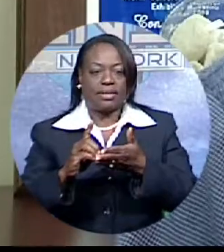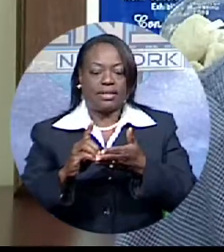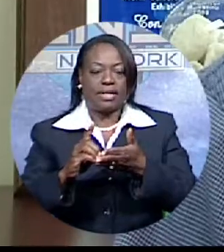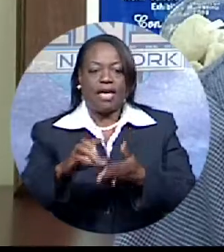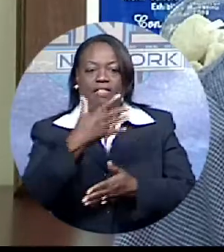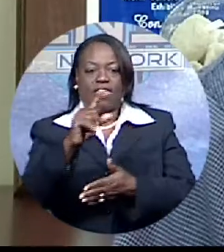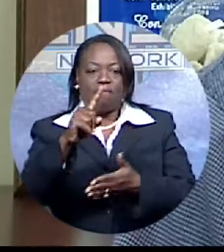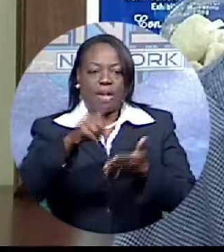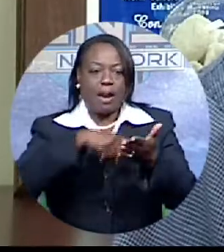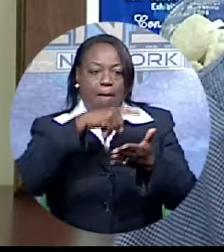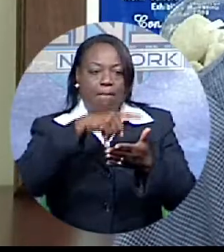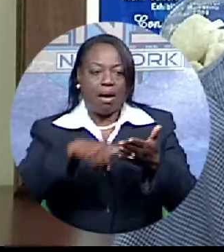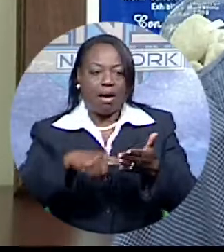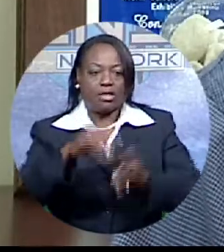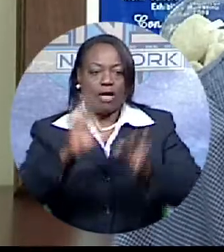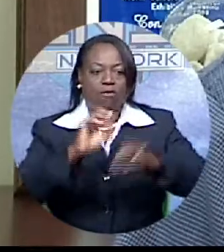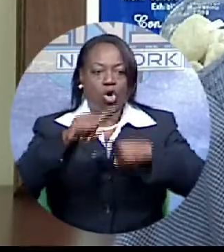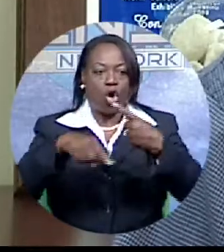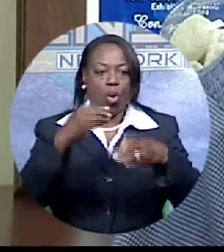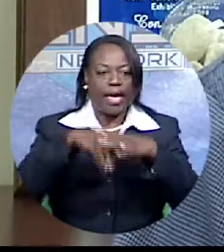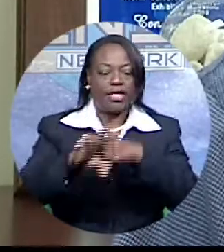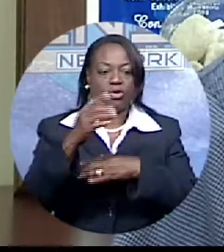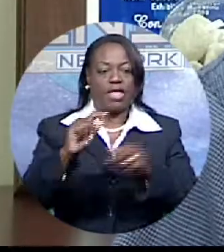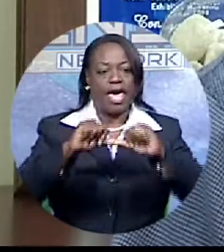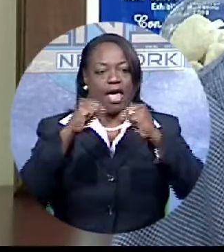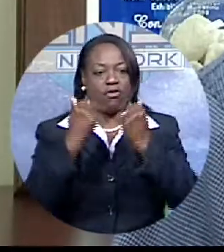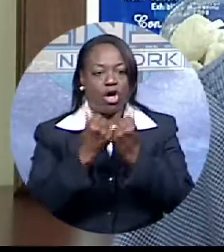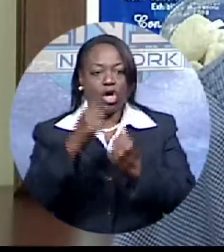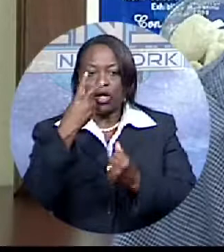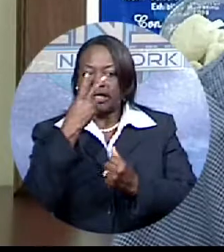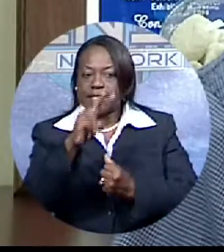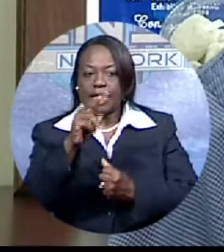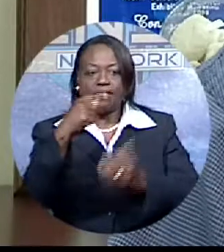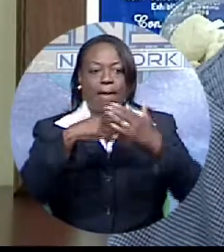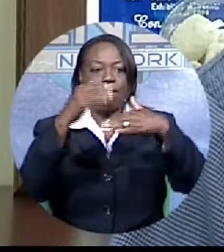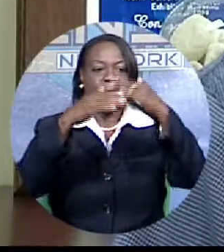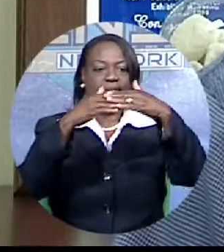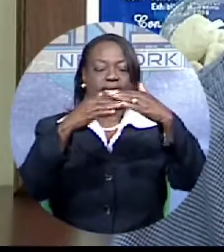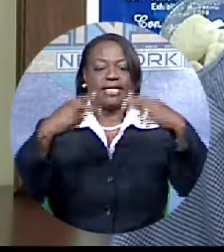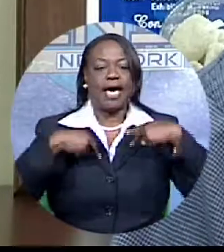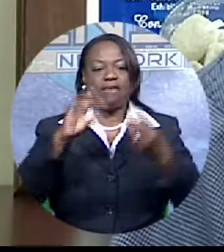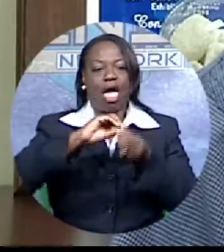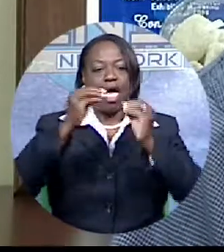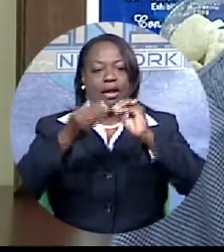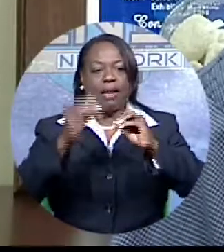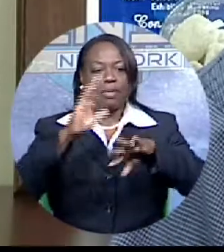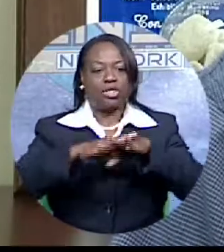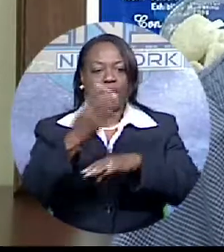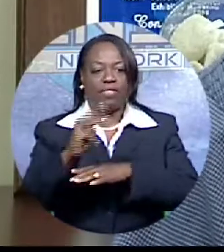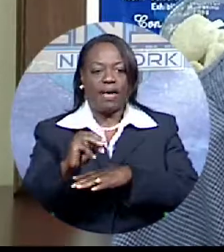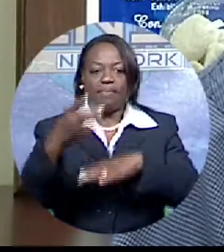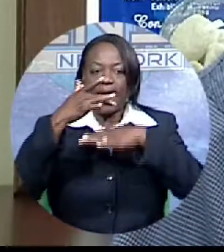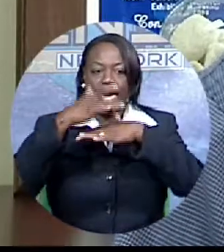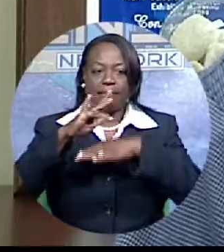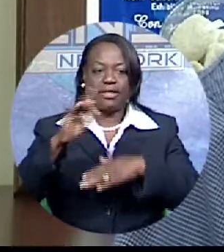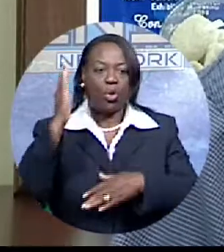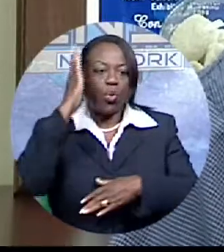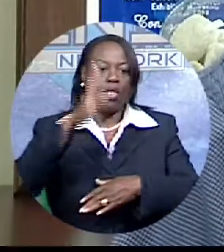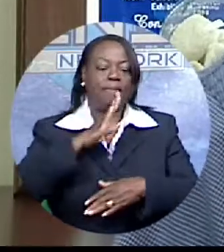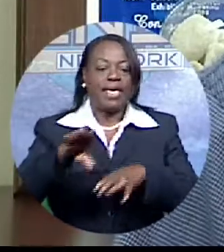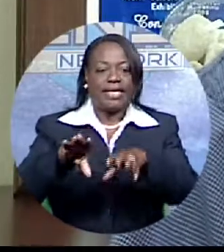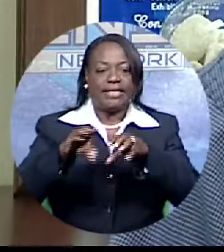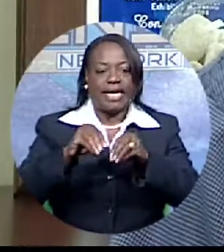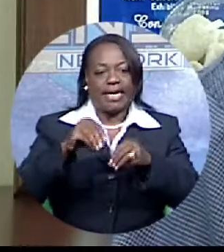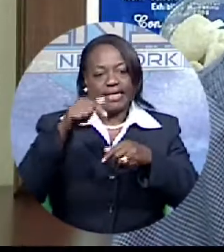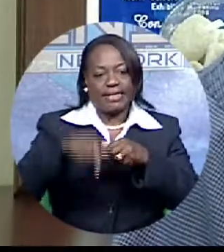been marked. If you were to go in the area, you'll see the buildings have numbers on them, indicating that they are empty, and they will be taken down.